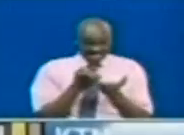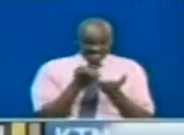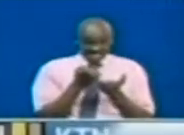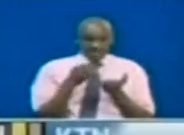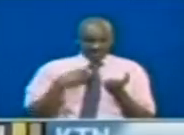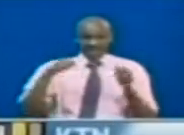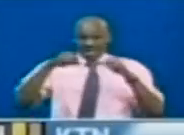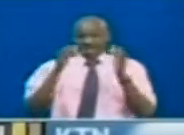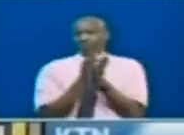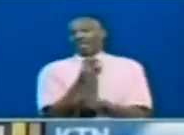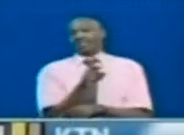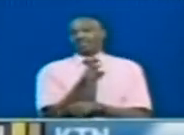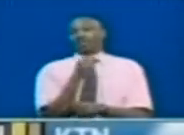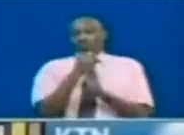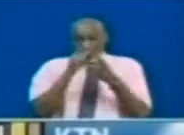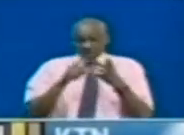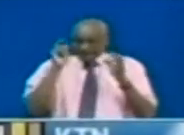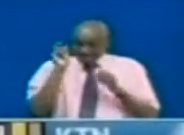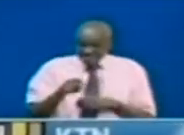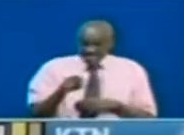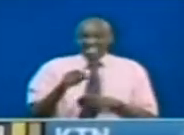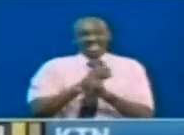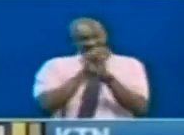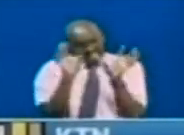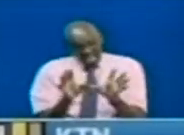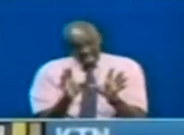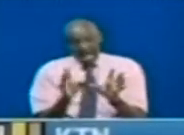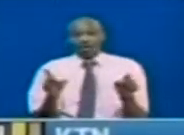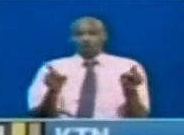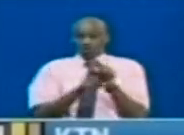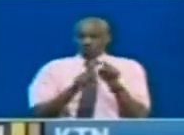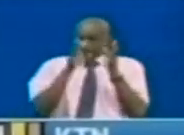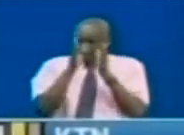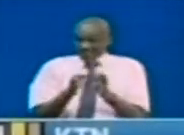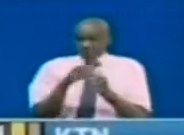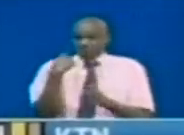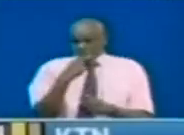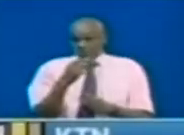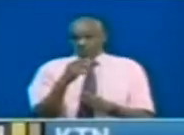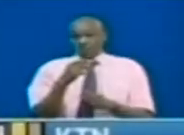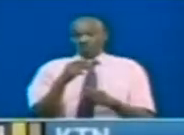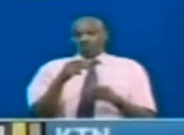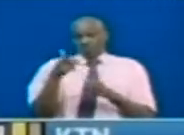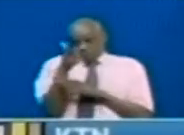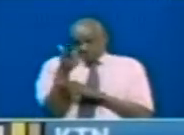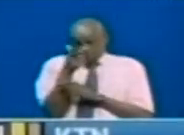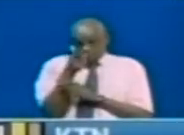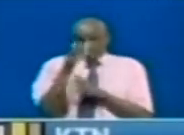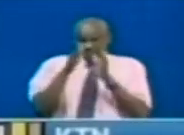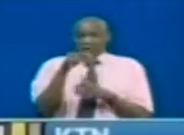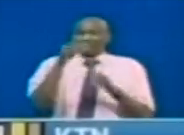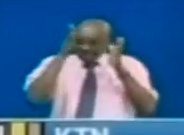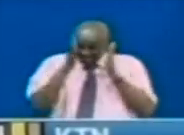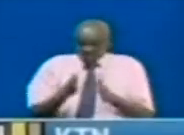to comply with, whereby it has to be clear, and also the one who took the clip has to